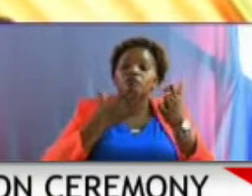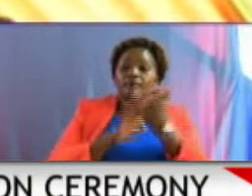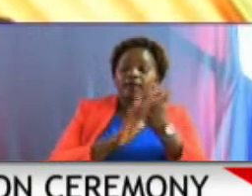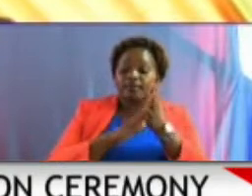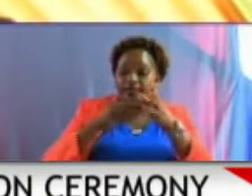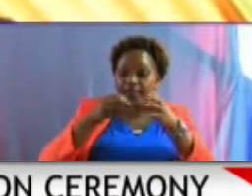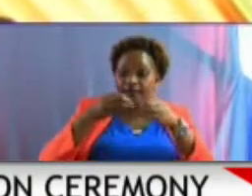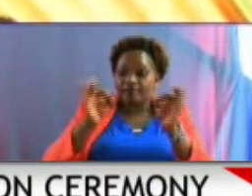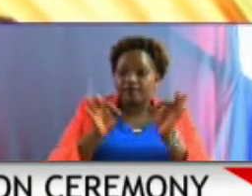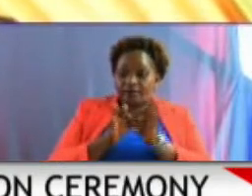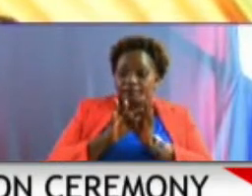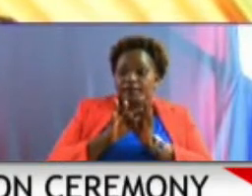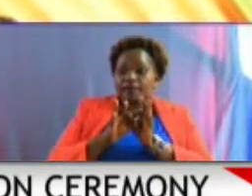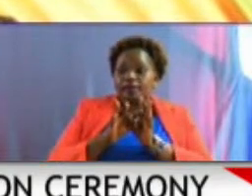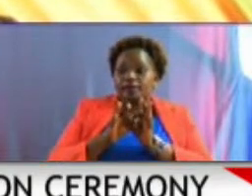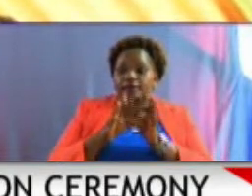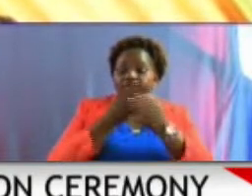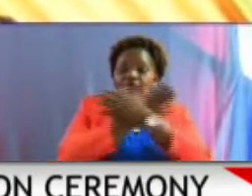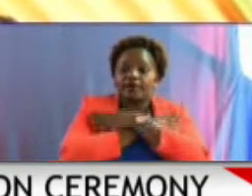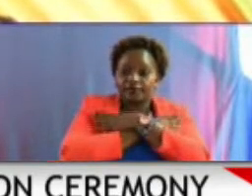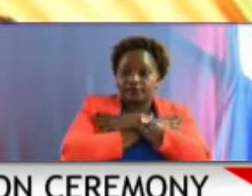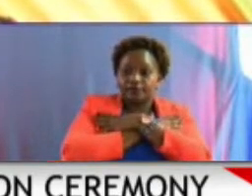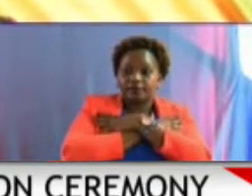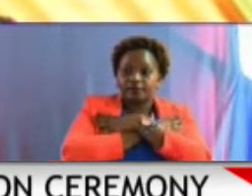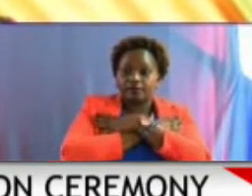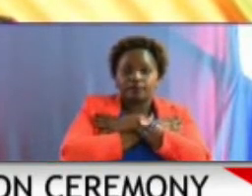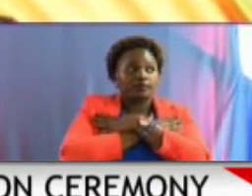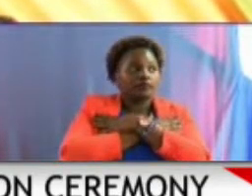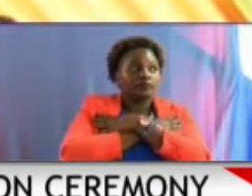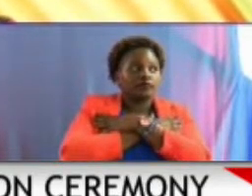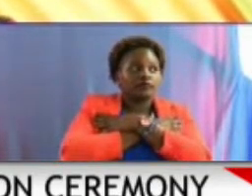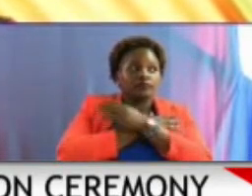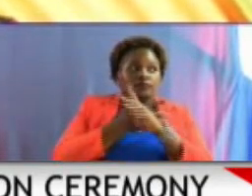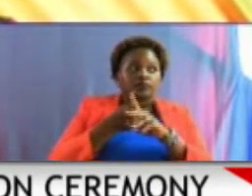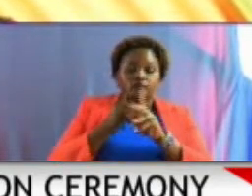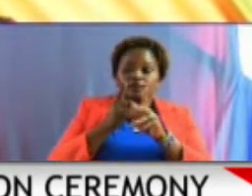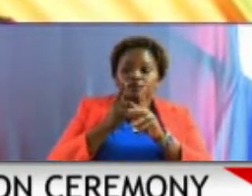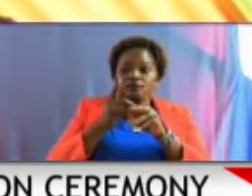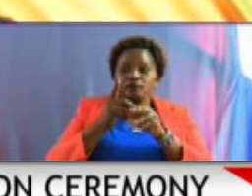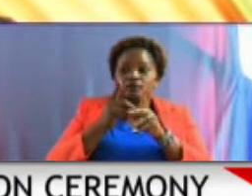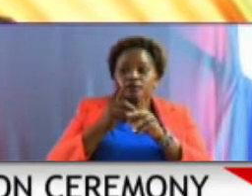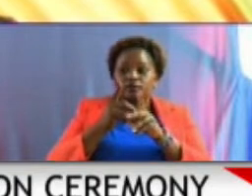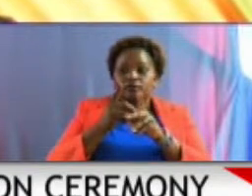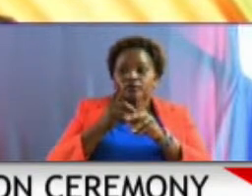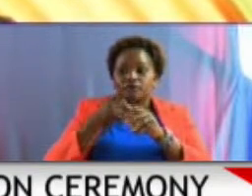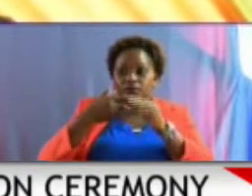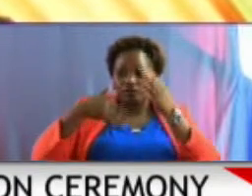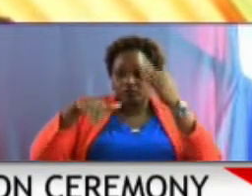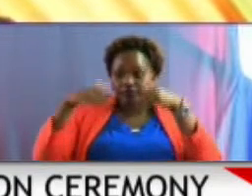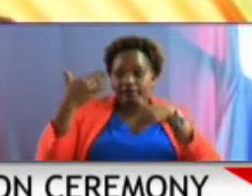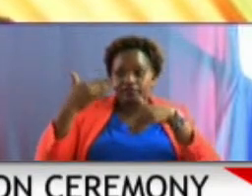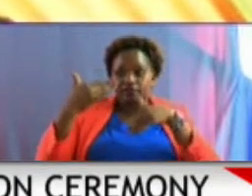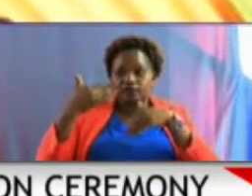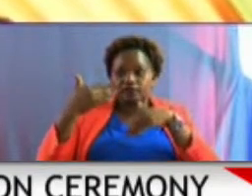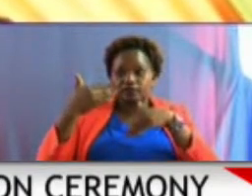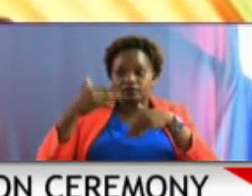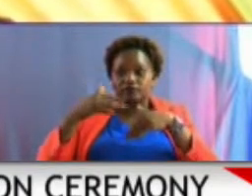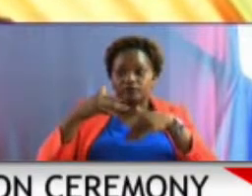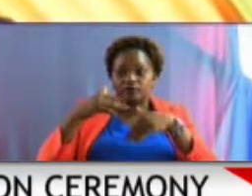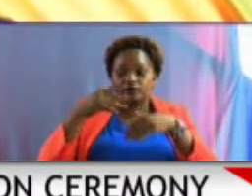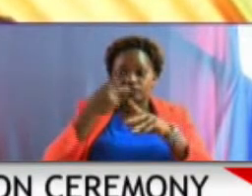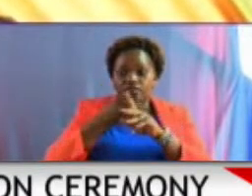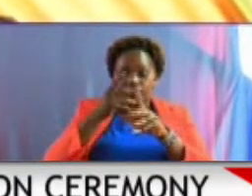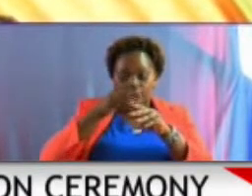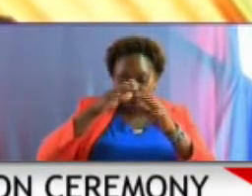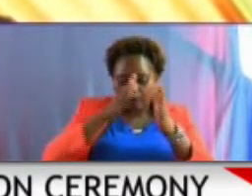families, guardians, friends, sponsoring institutions and individuals and the staff of this university for their part in preparing